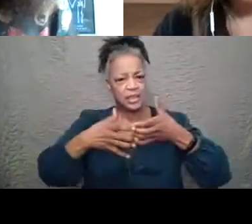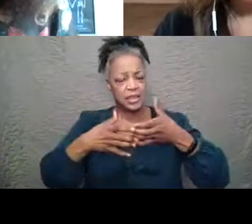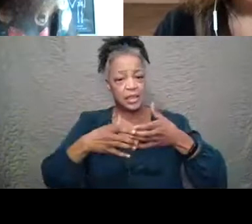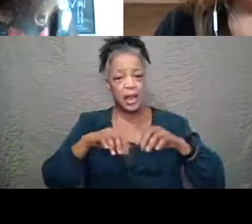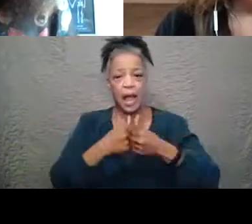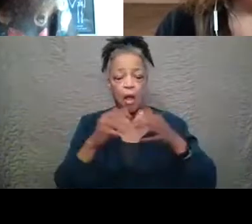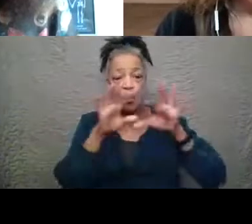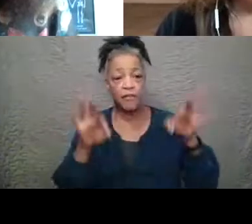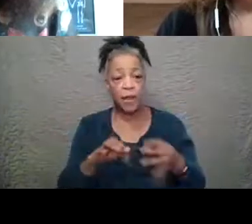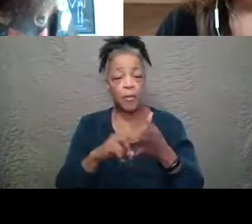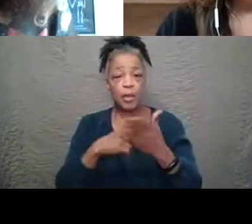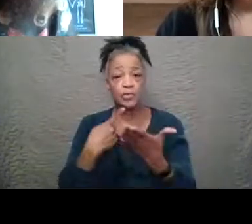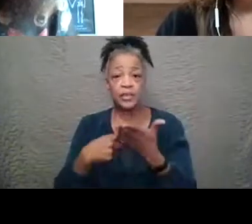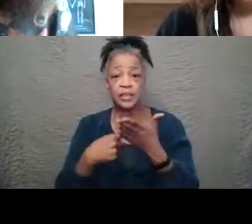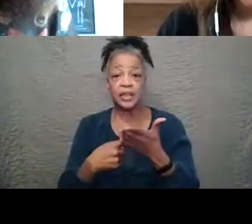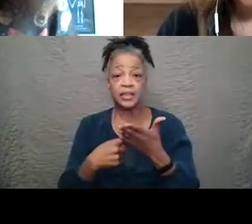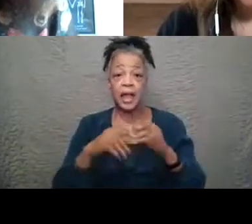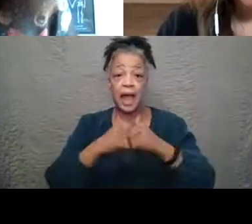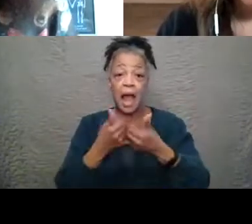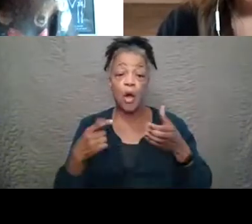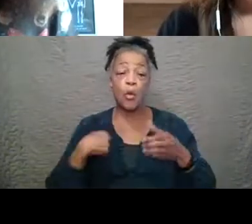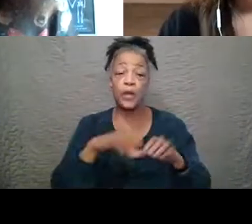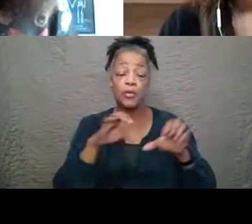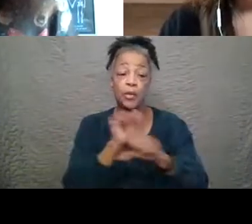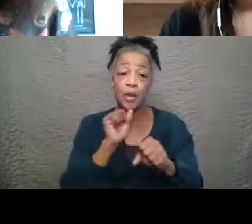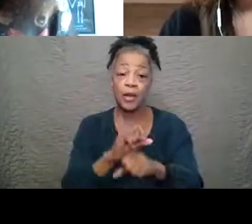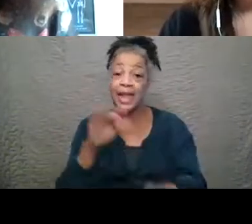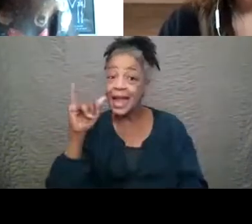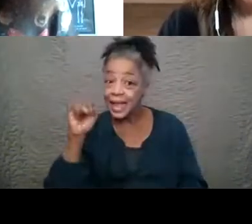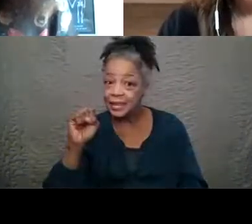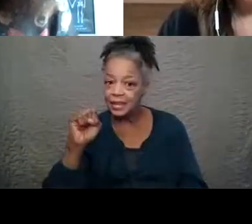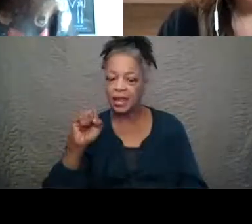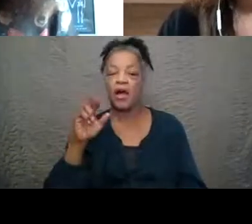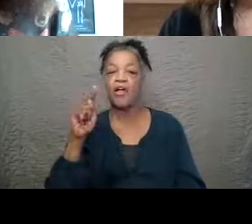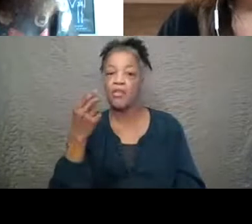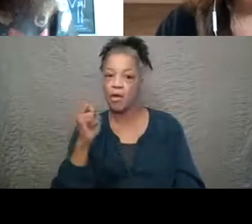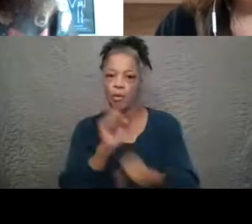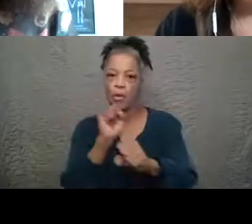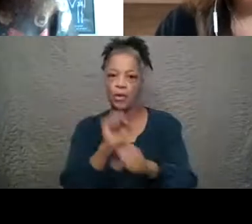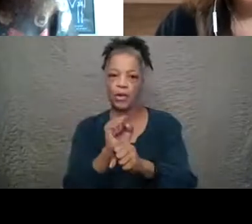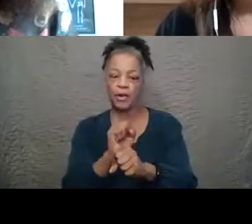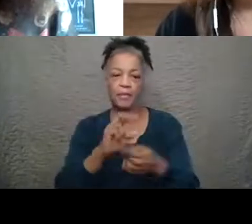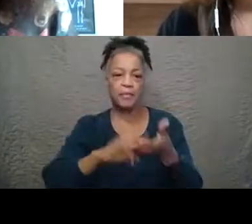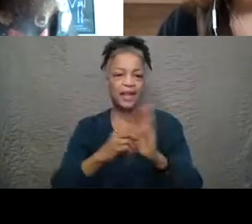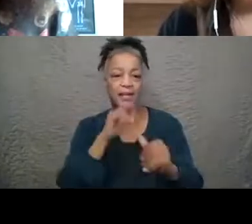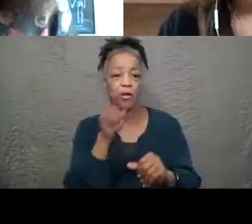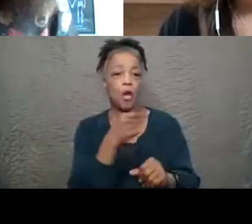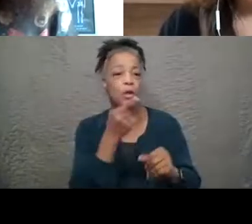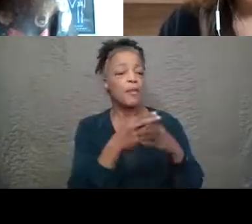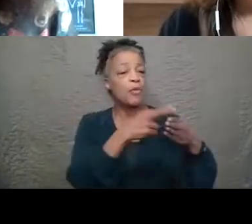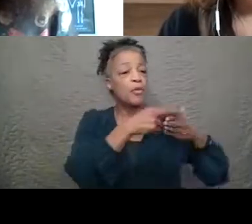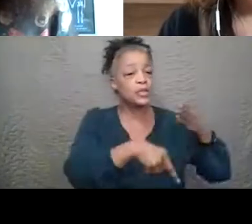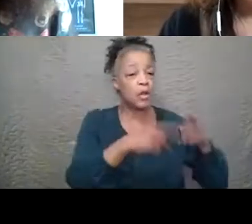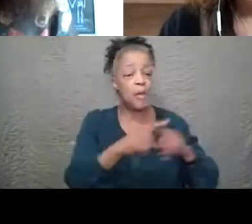about is the way we do the work is the work, which is all about it not being about just the ends, but about being